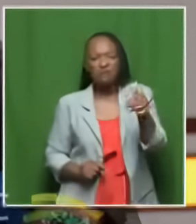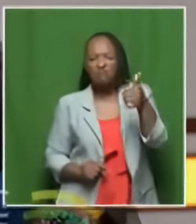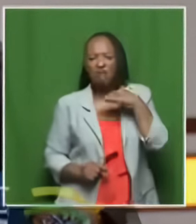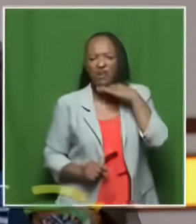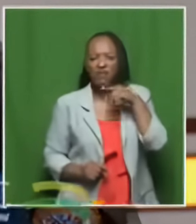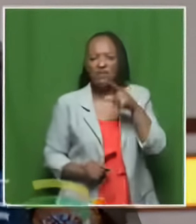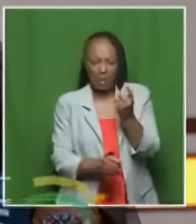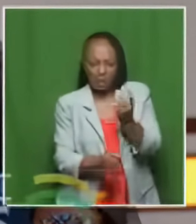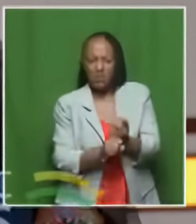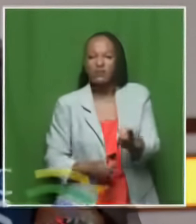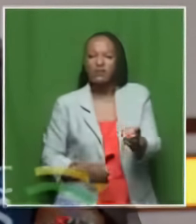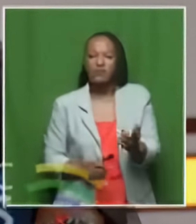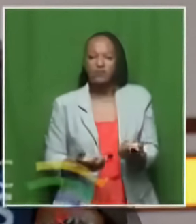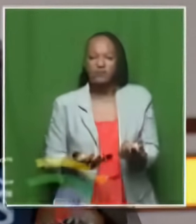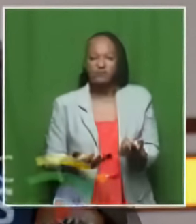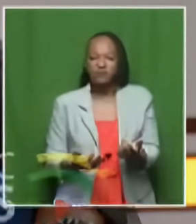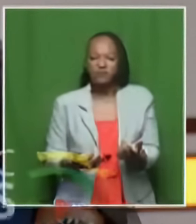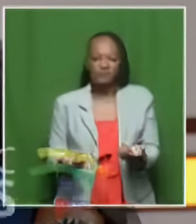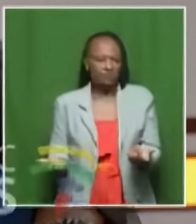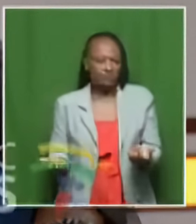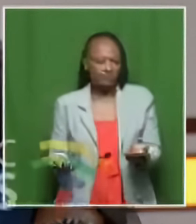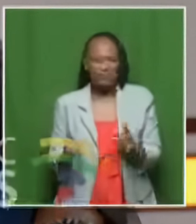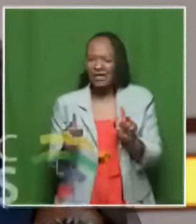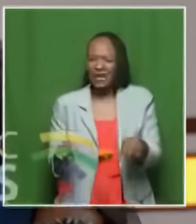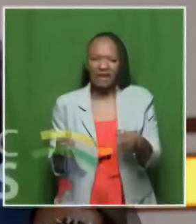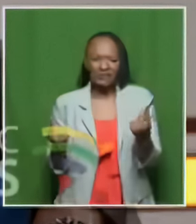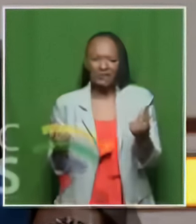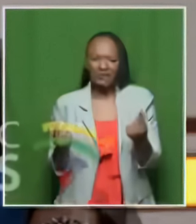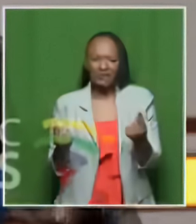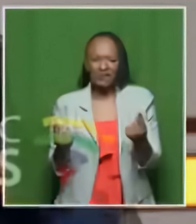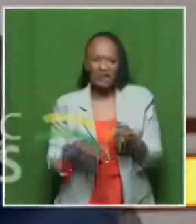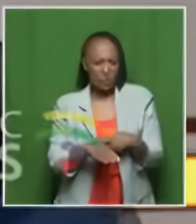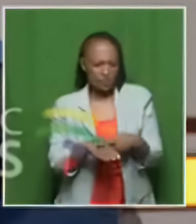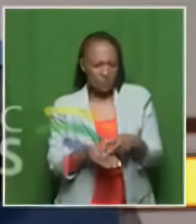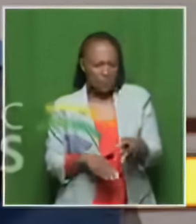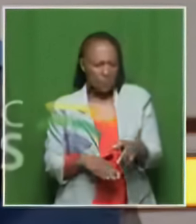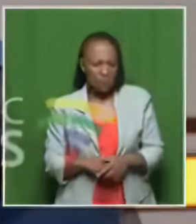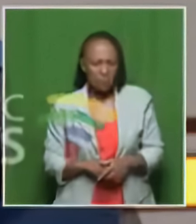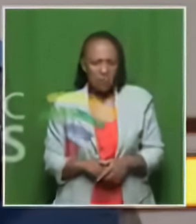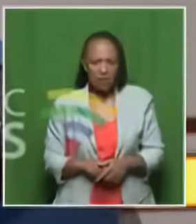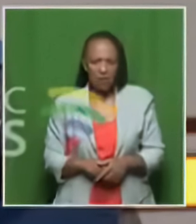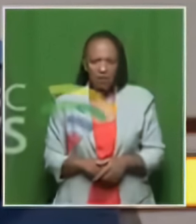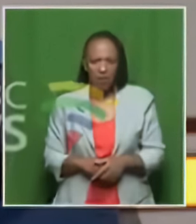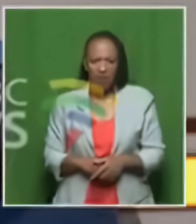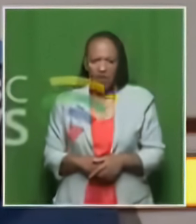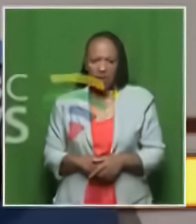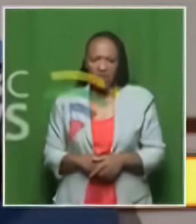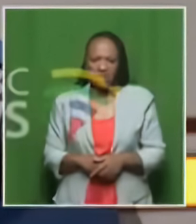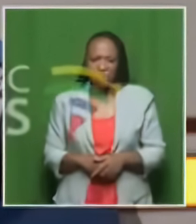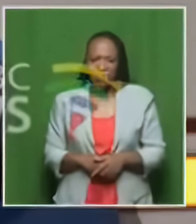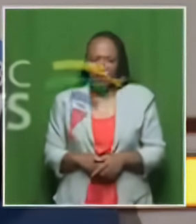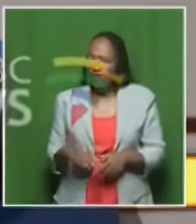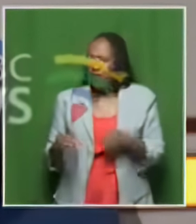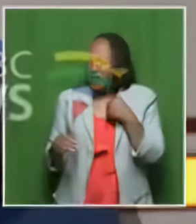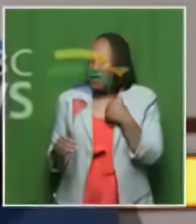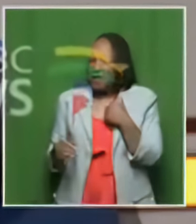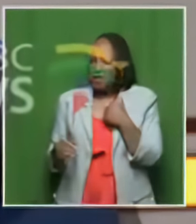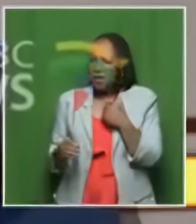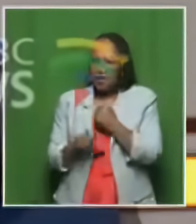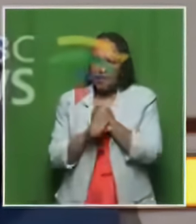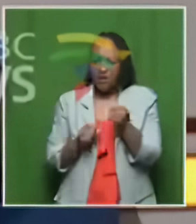them. They are refusing. So that cannot be racism. I never had, in my entire